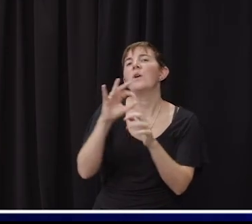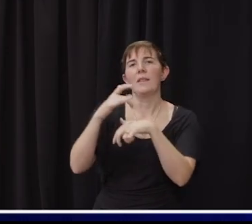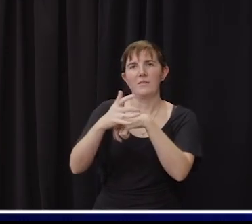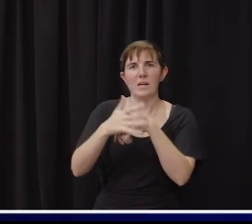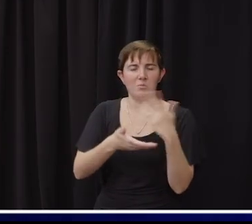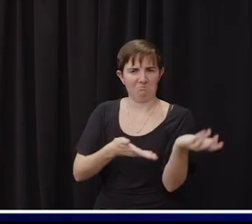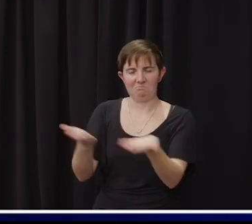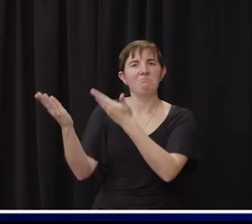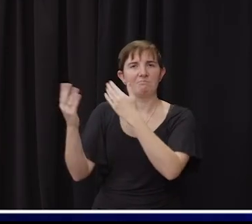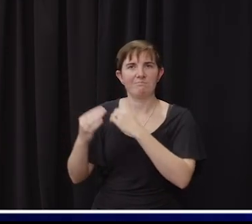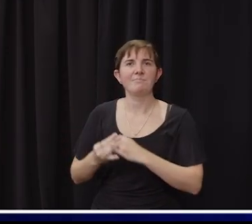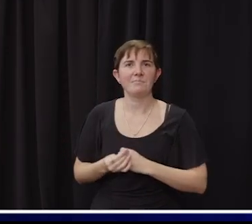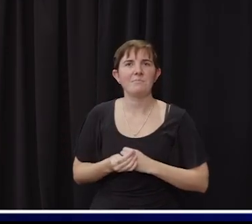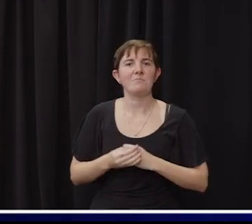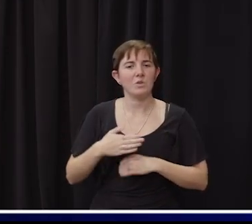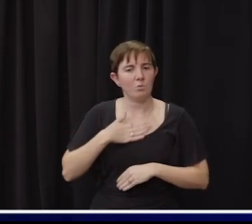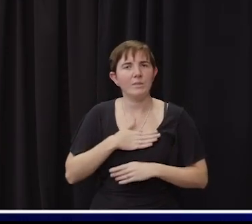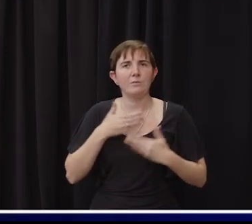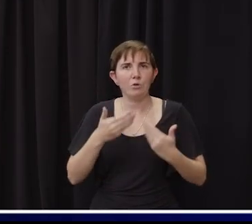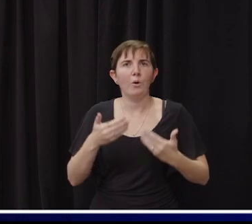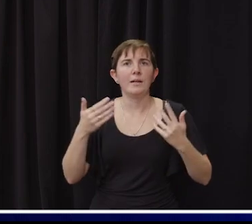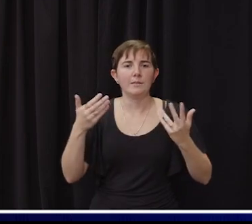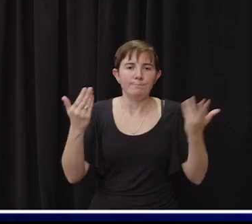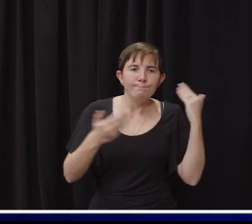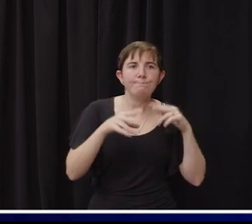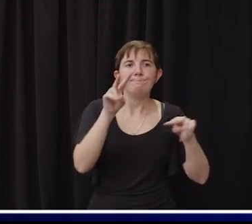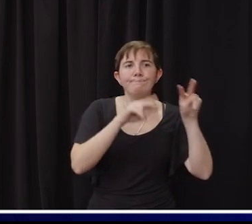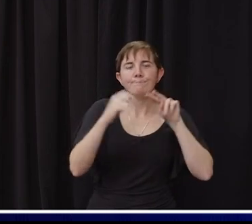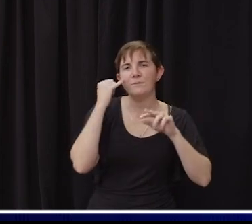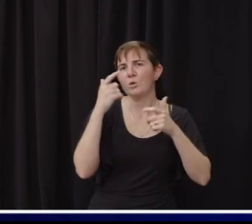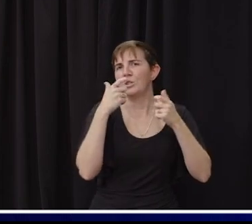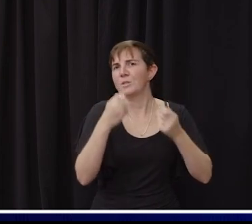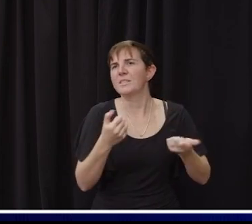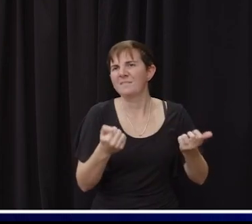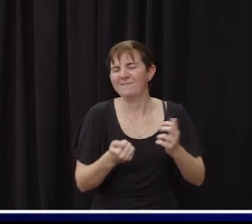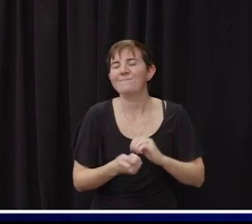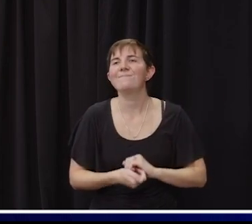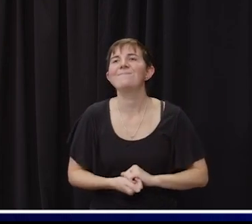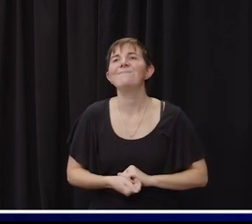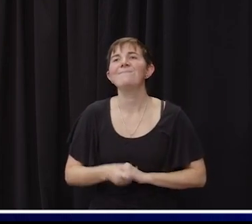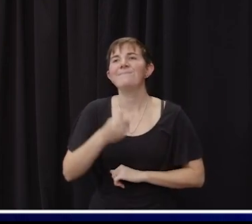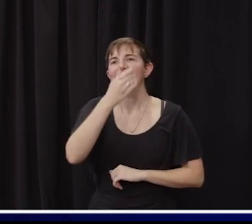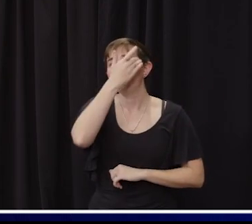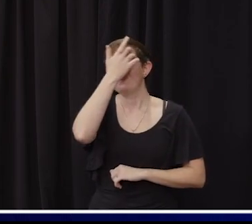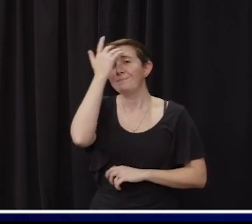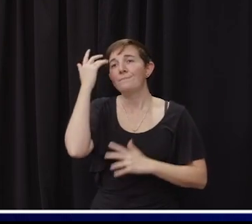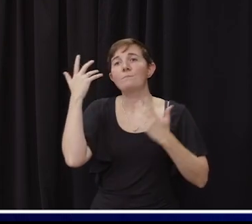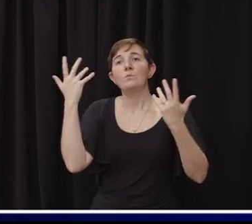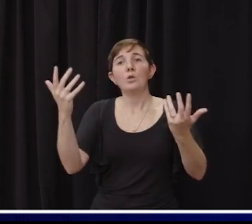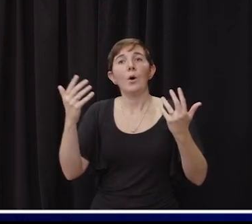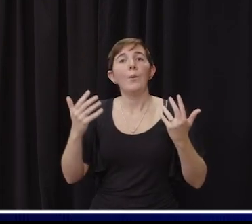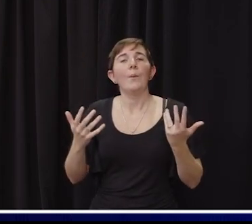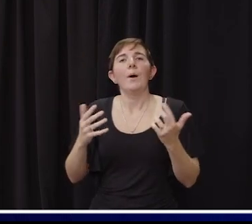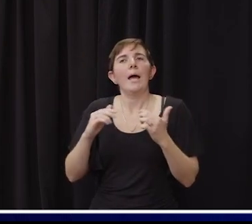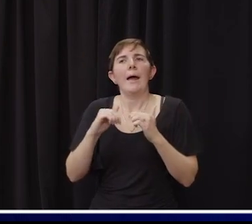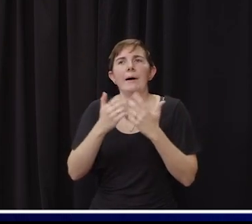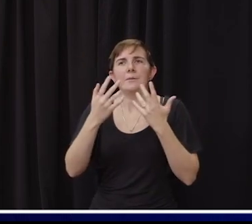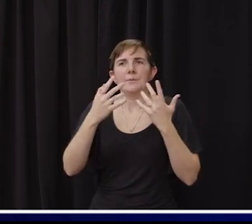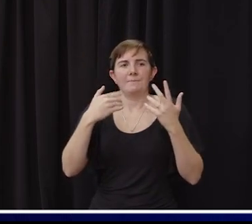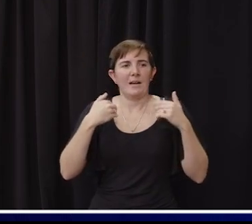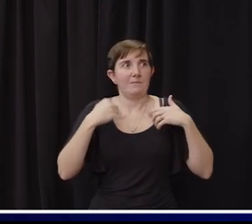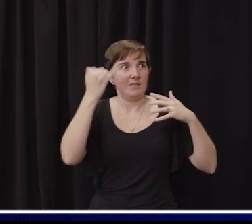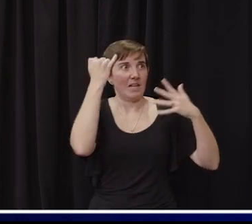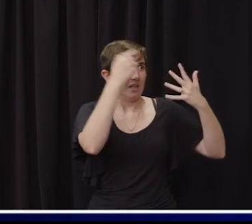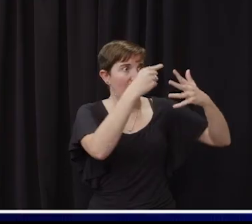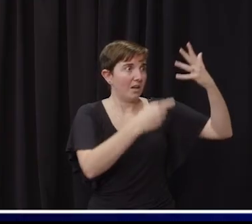I invite you to have a look if you're interested. So how do we implement those ideas?